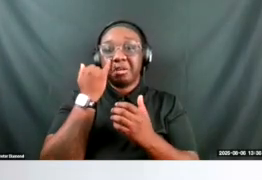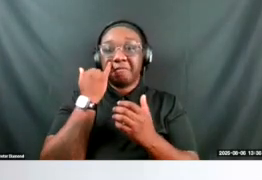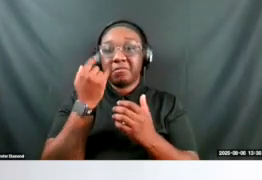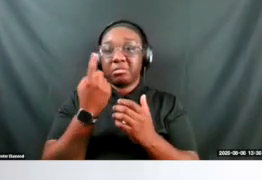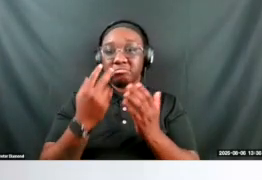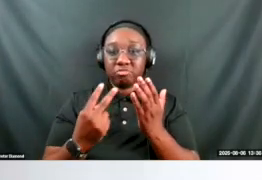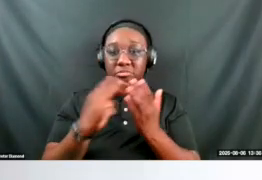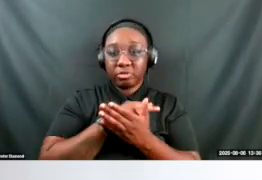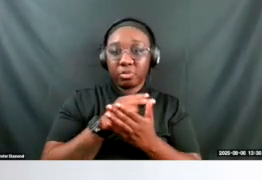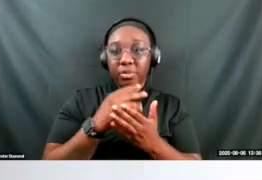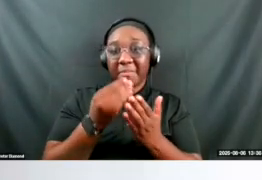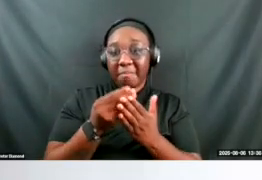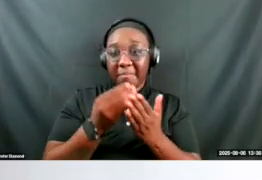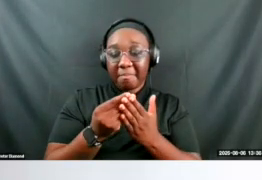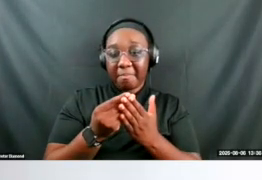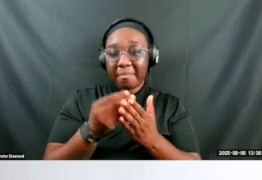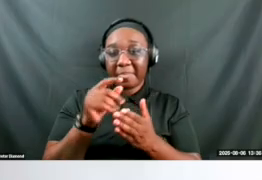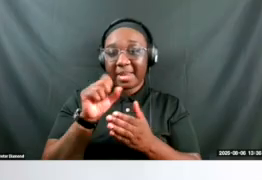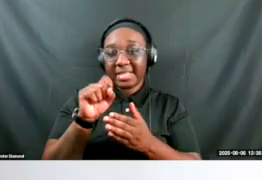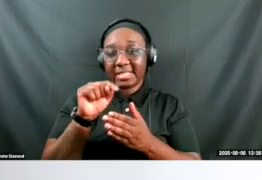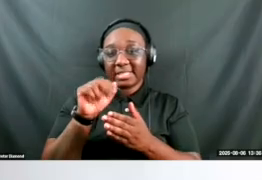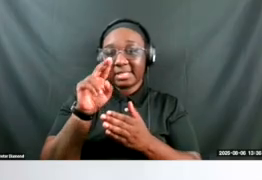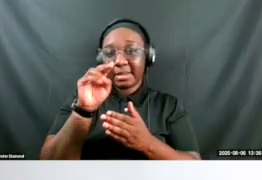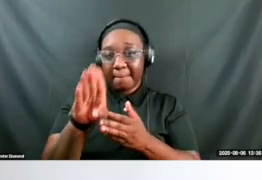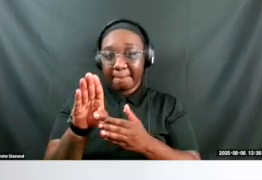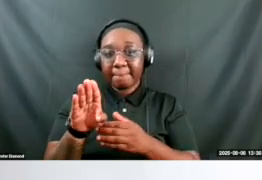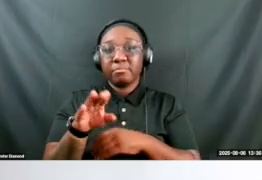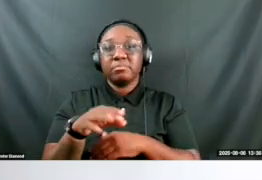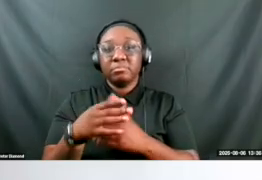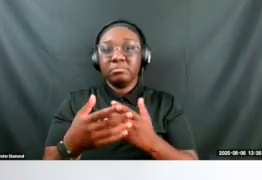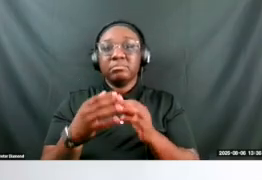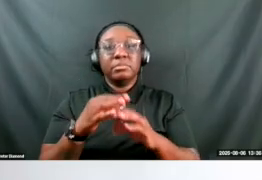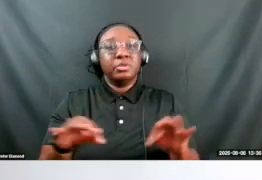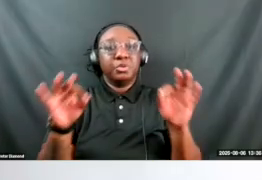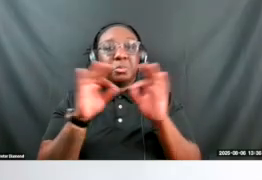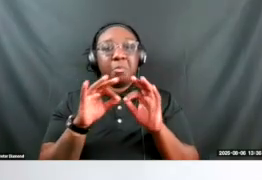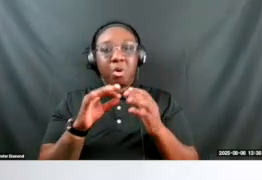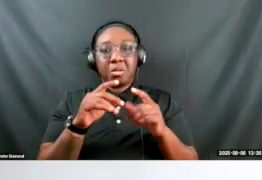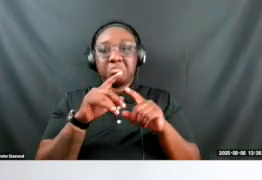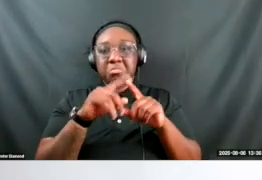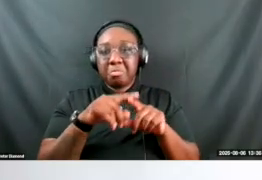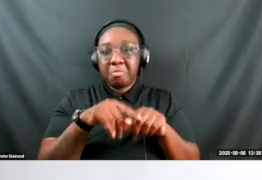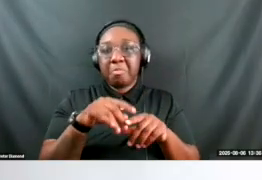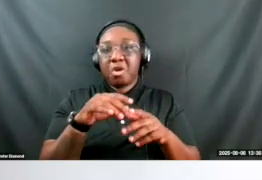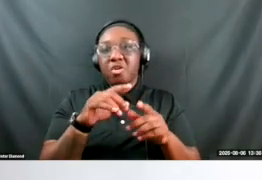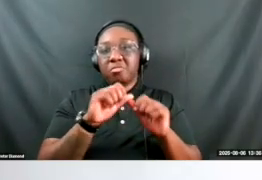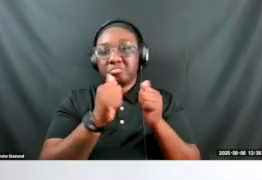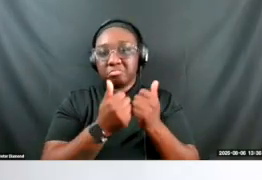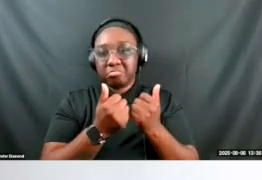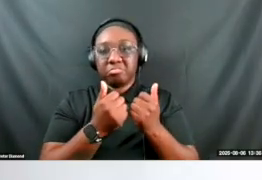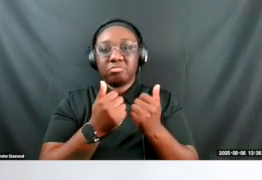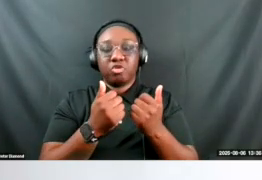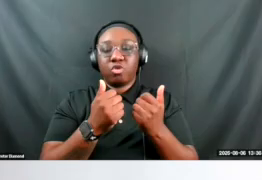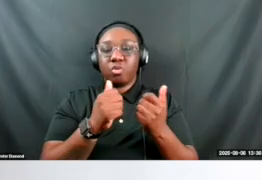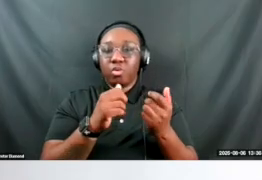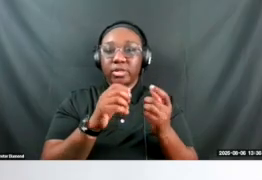Aligning on this topic will create clarity for participants during the application process. We have previously heard that there is